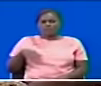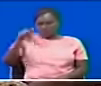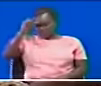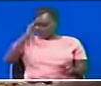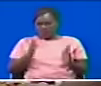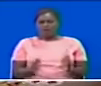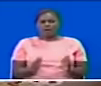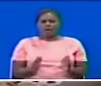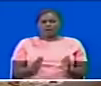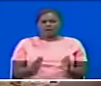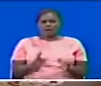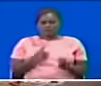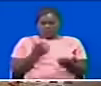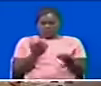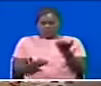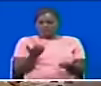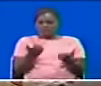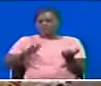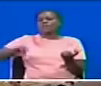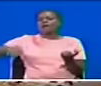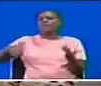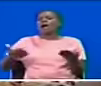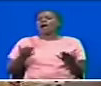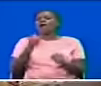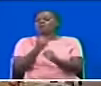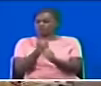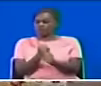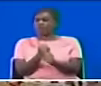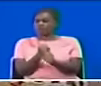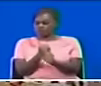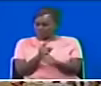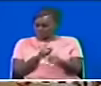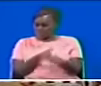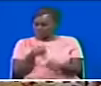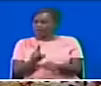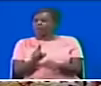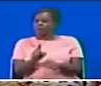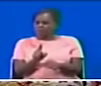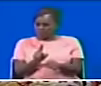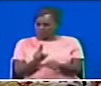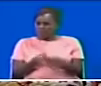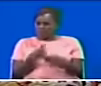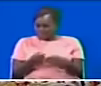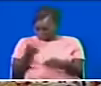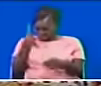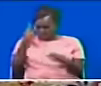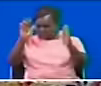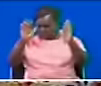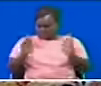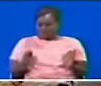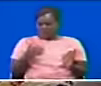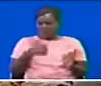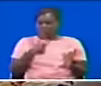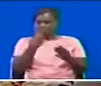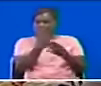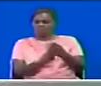governors and then evaluate that county, how it moves on. I think at that time, then we will realize it is important to have both men